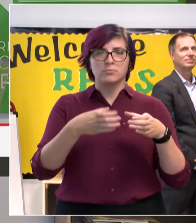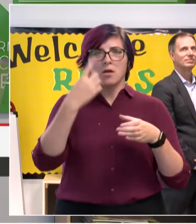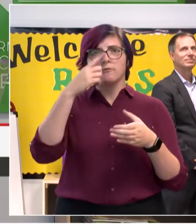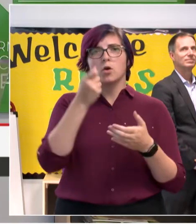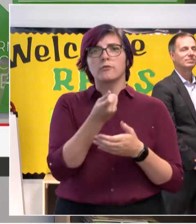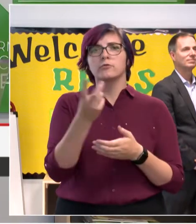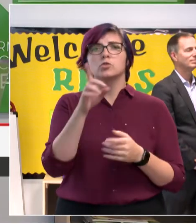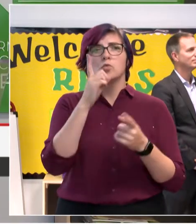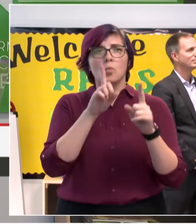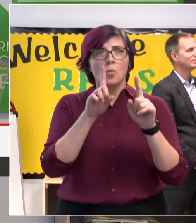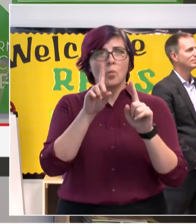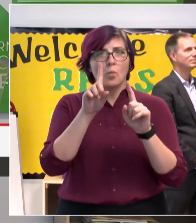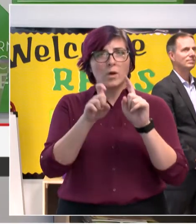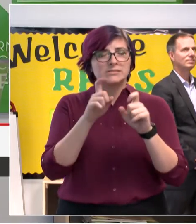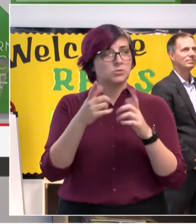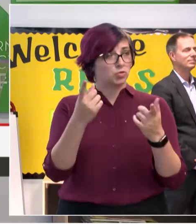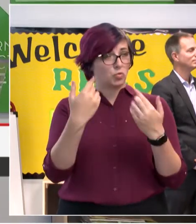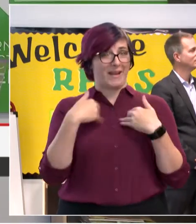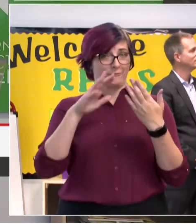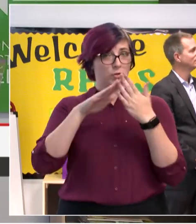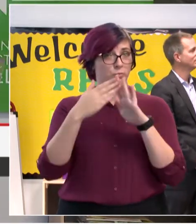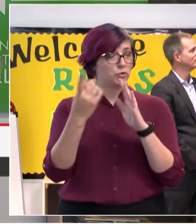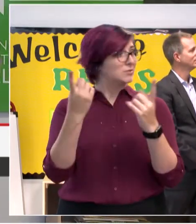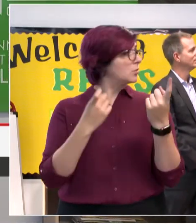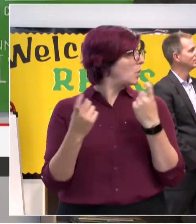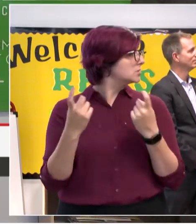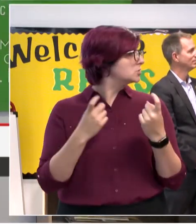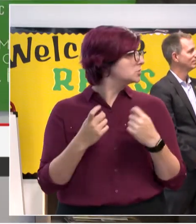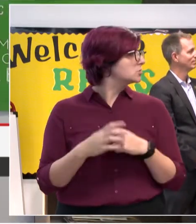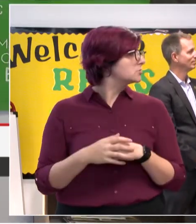questions or if there are any community questions.